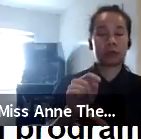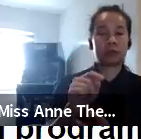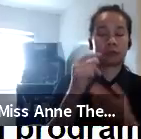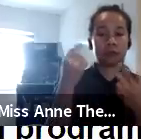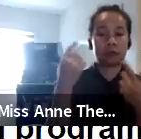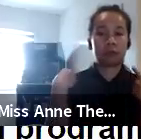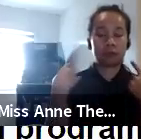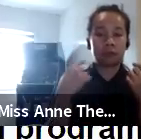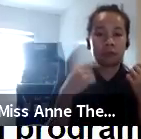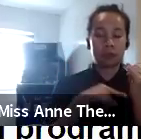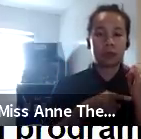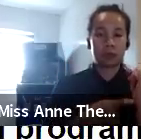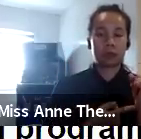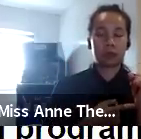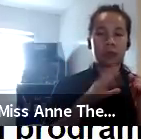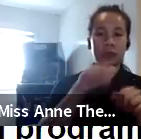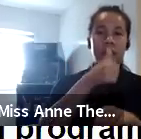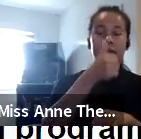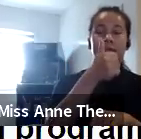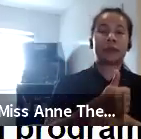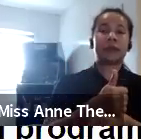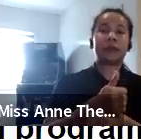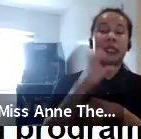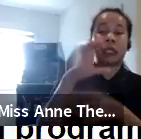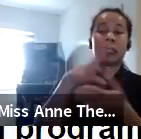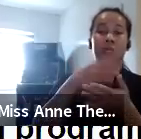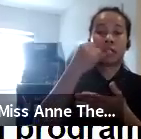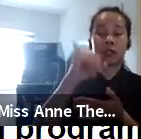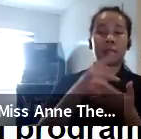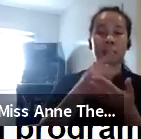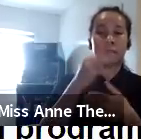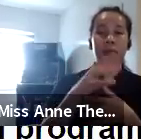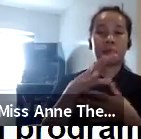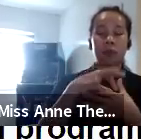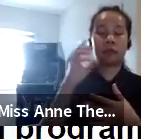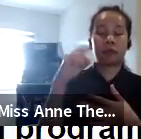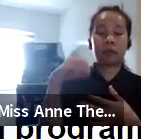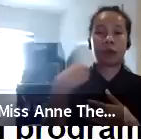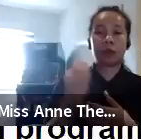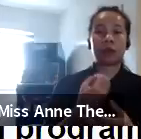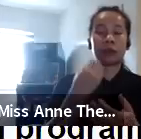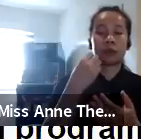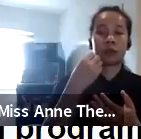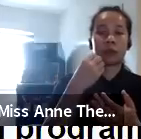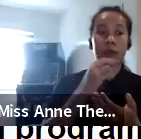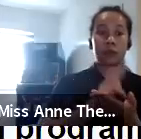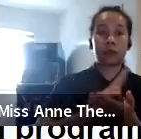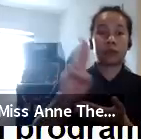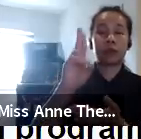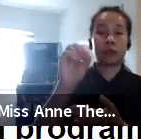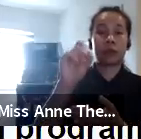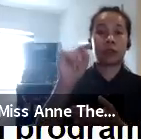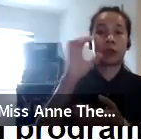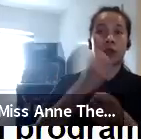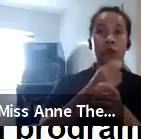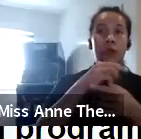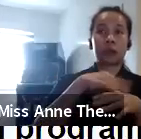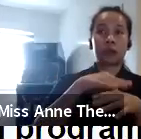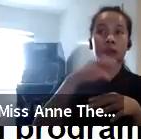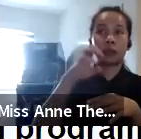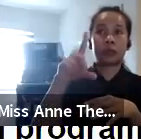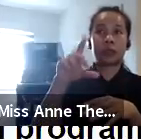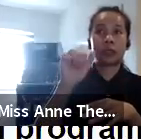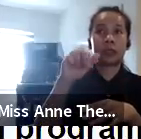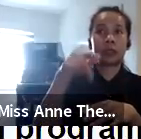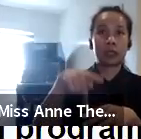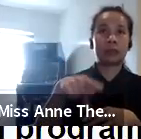initiated, set up, and established the e-learning program of the university, formerly known as the ELIP. Now, this is the program